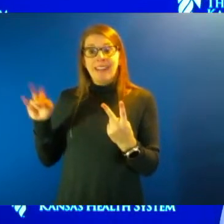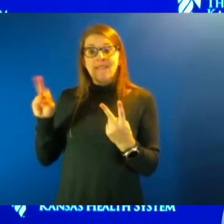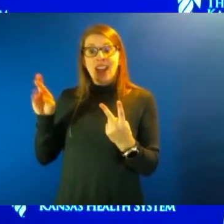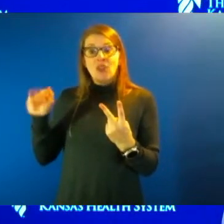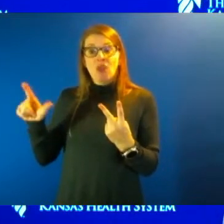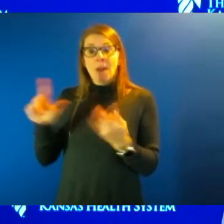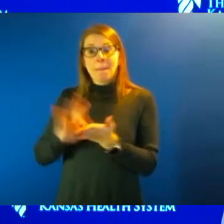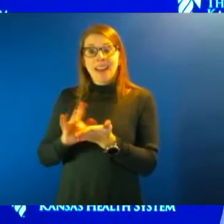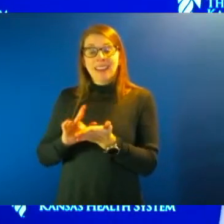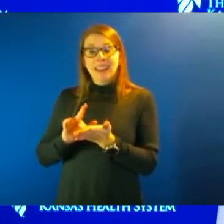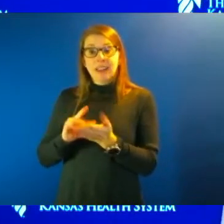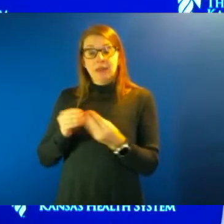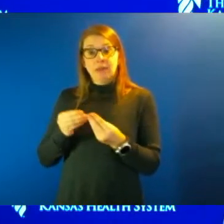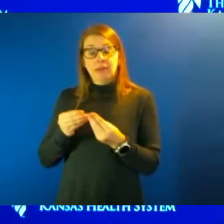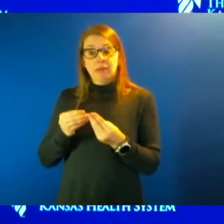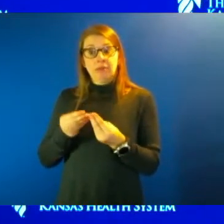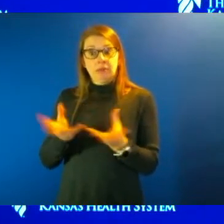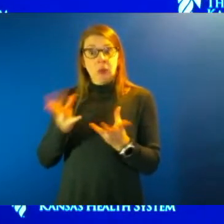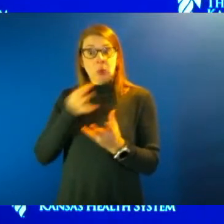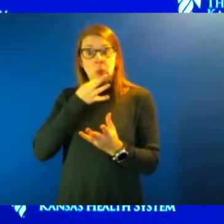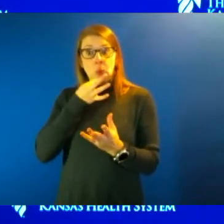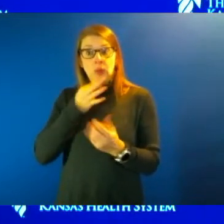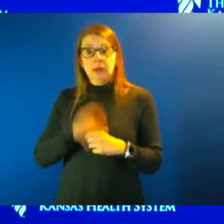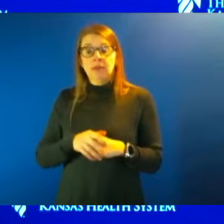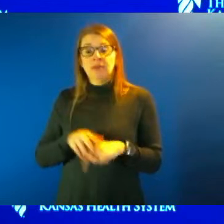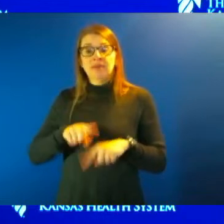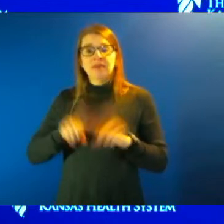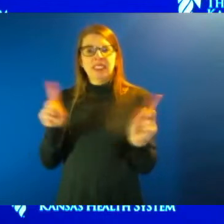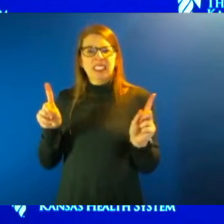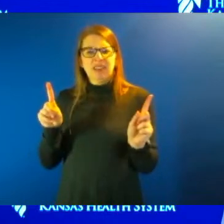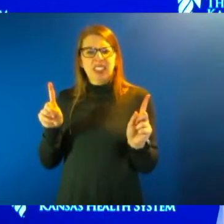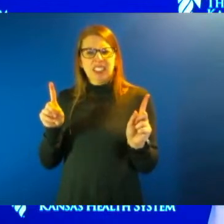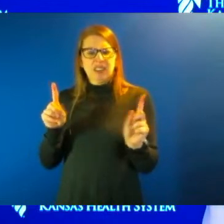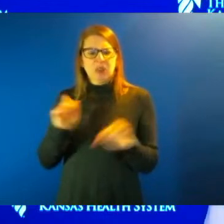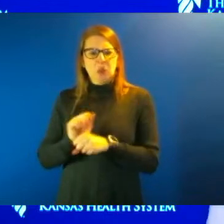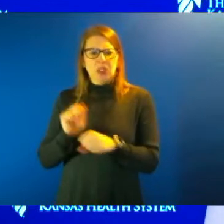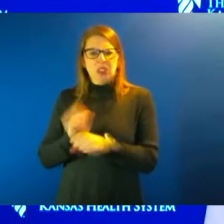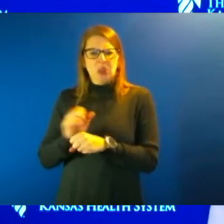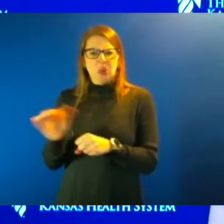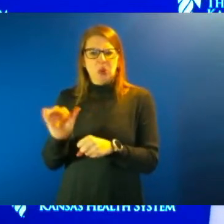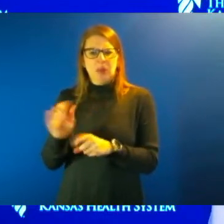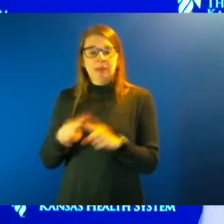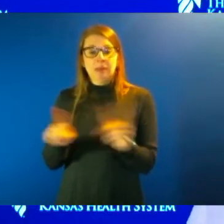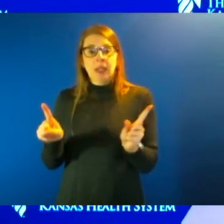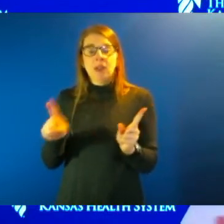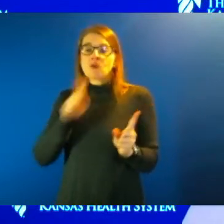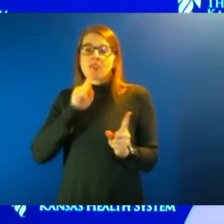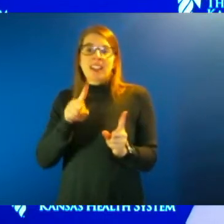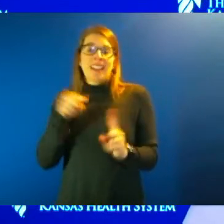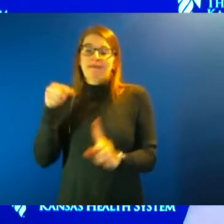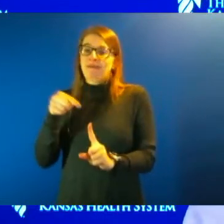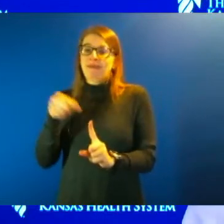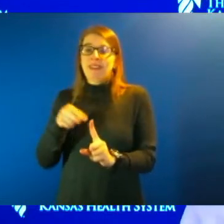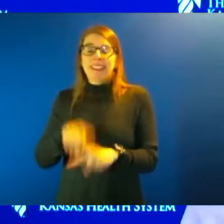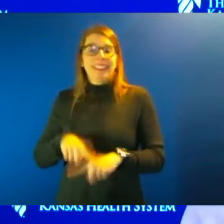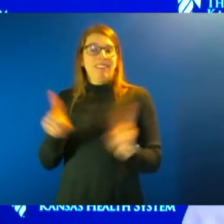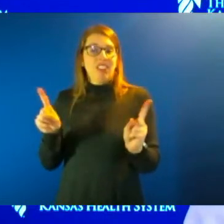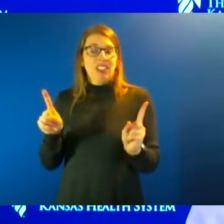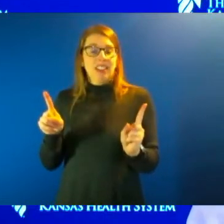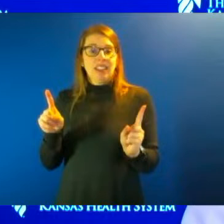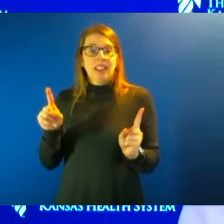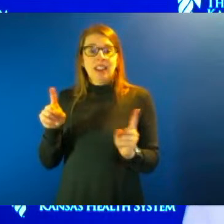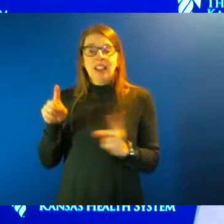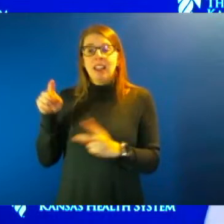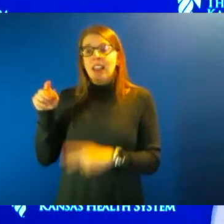out really work in different mechanisms as well. But the short answer to that question is they are absolutely different. Ivermectin was an